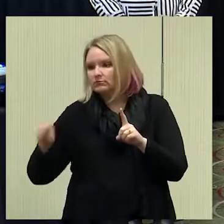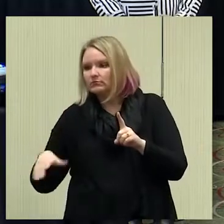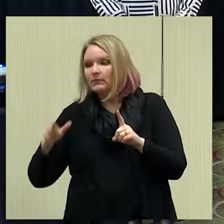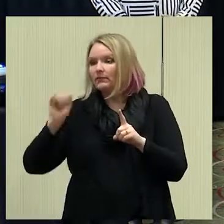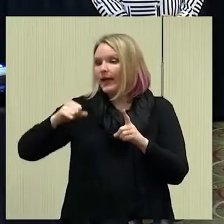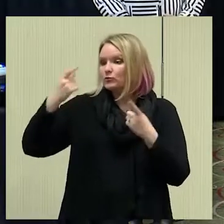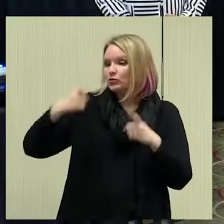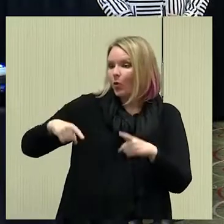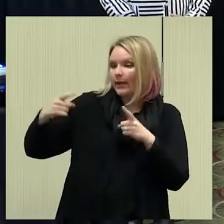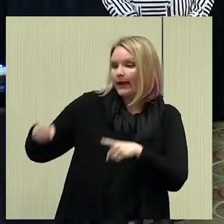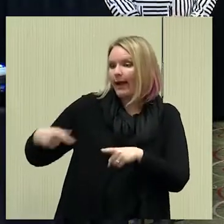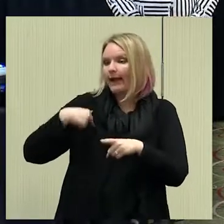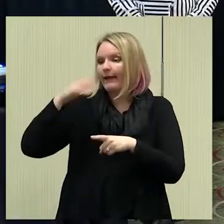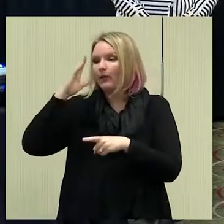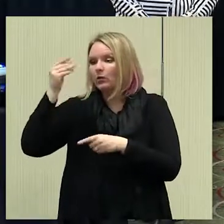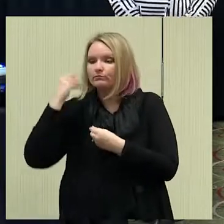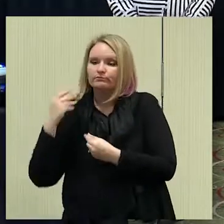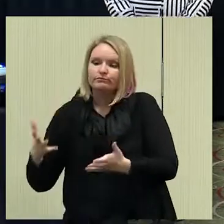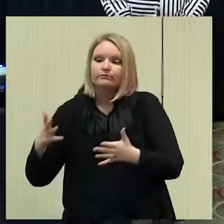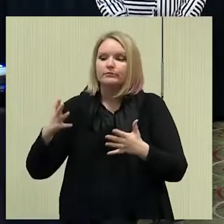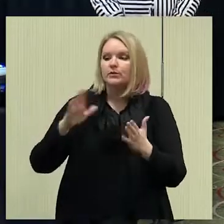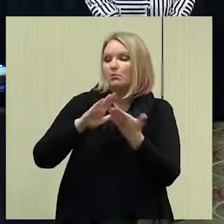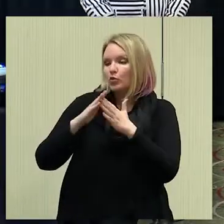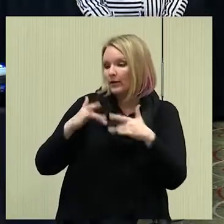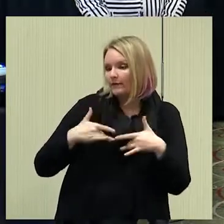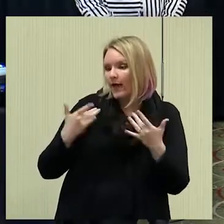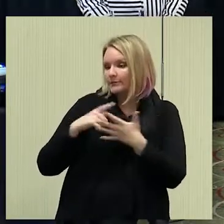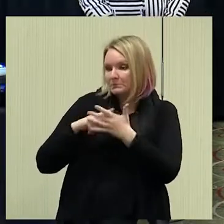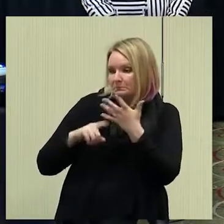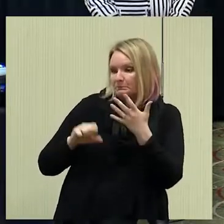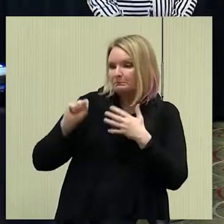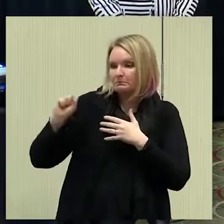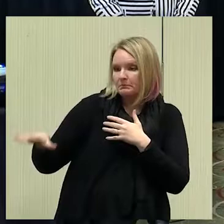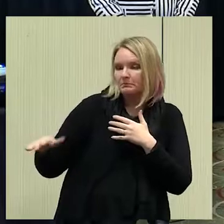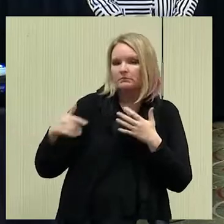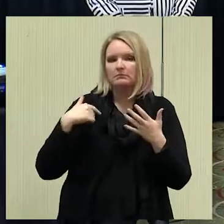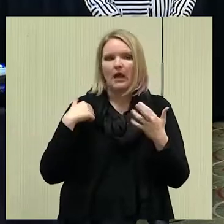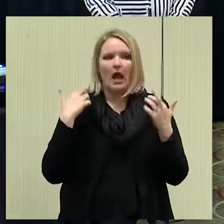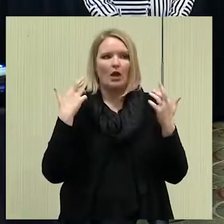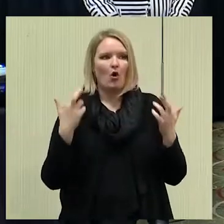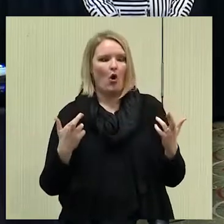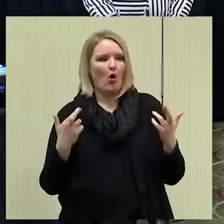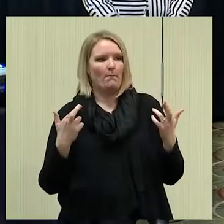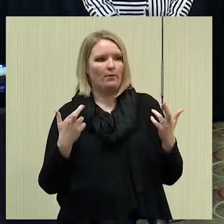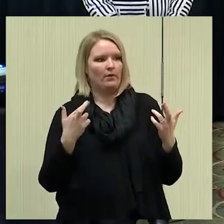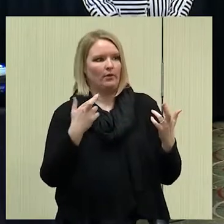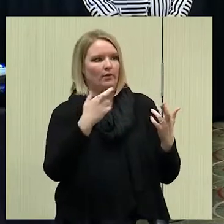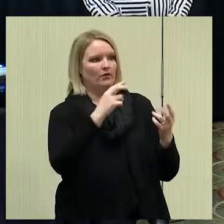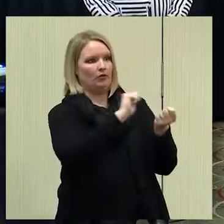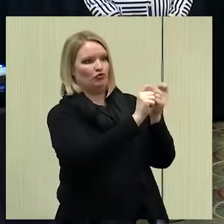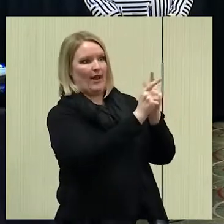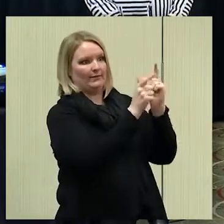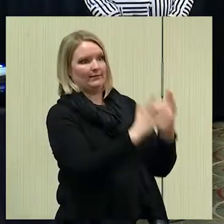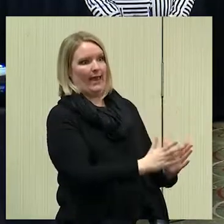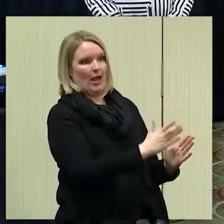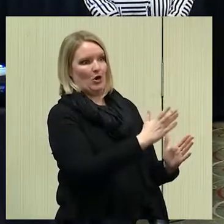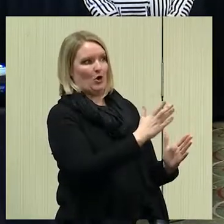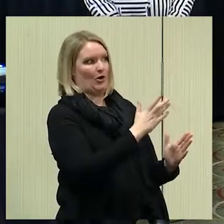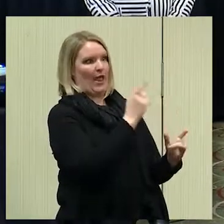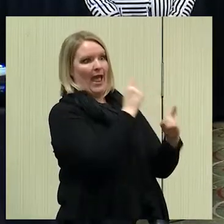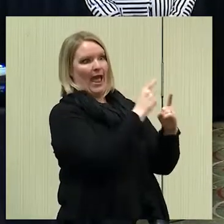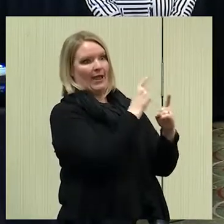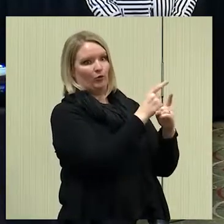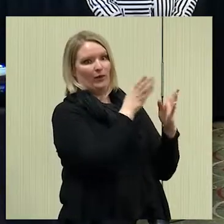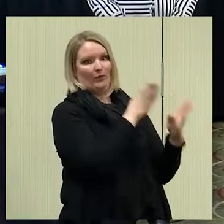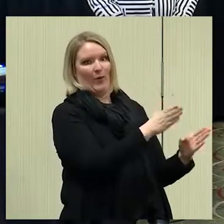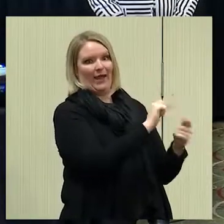happening, and then I share like community events and anything like that that's coming up, and I hope Google Translate does an accurate job of